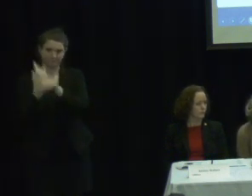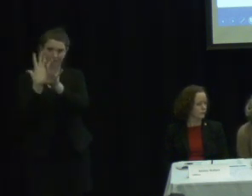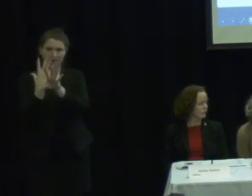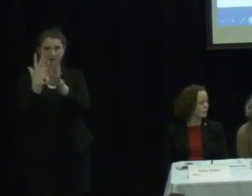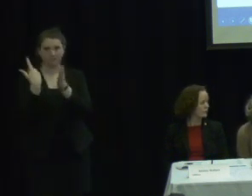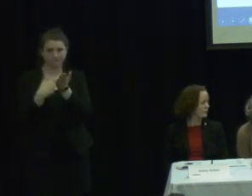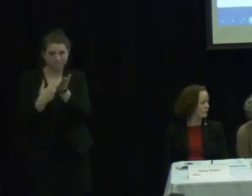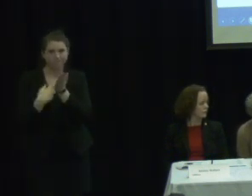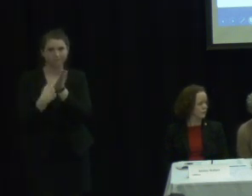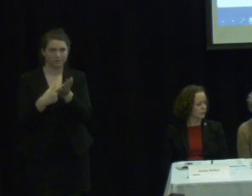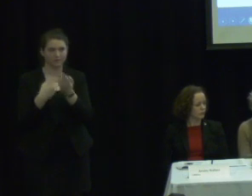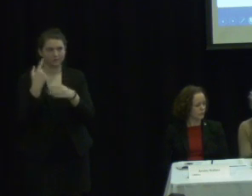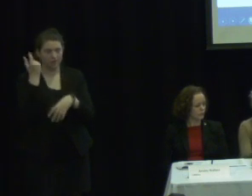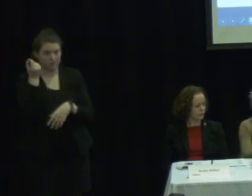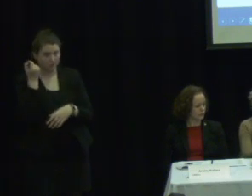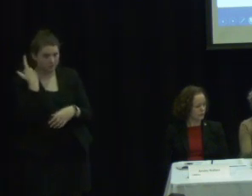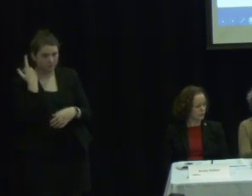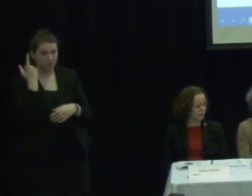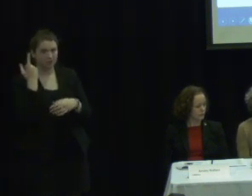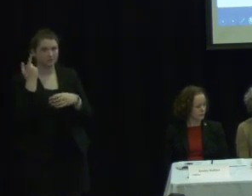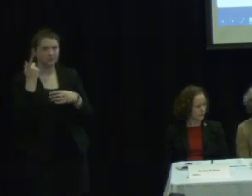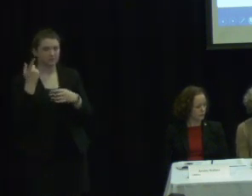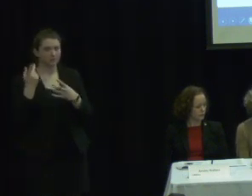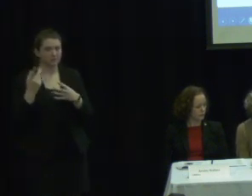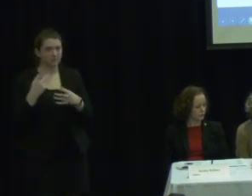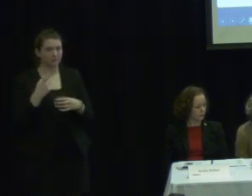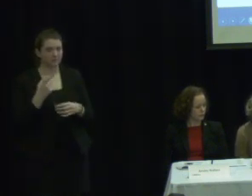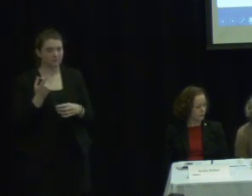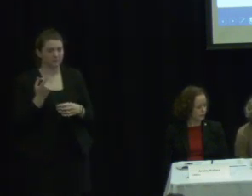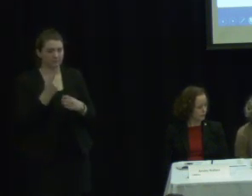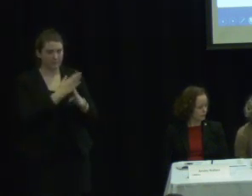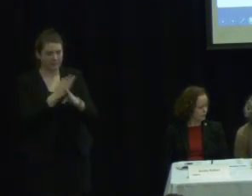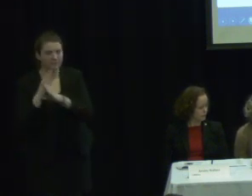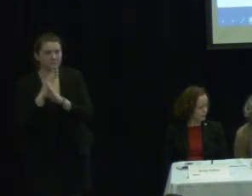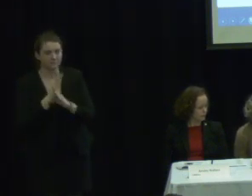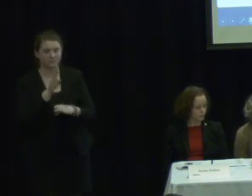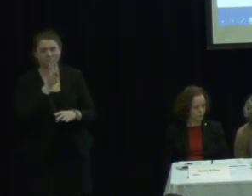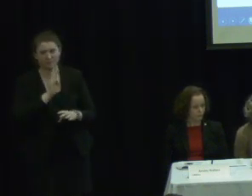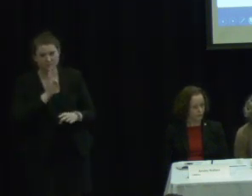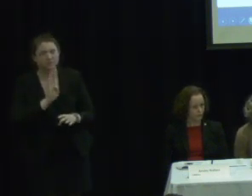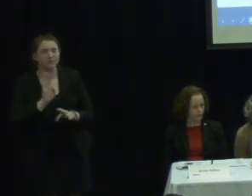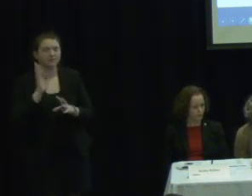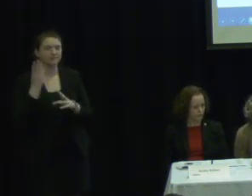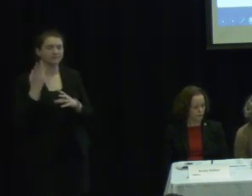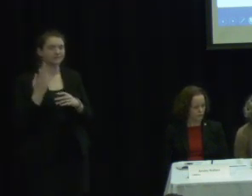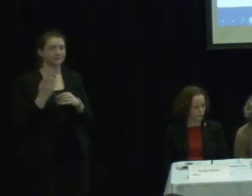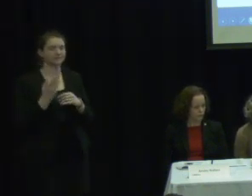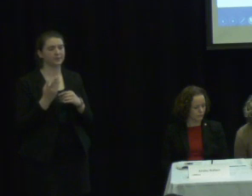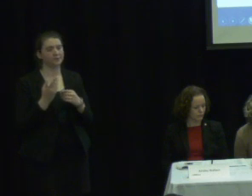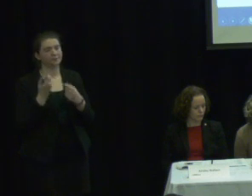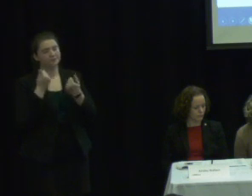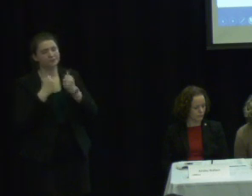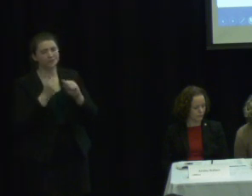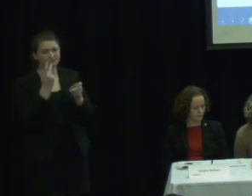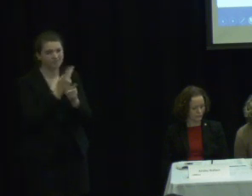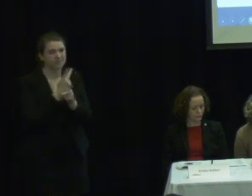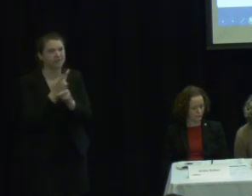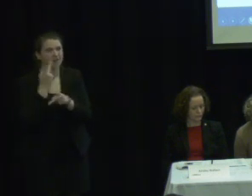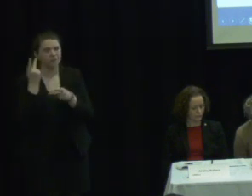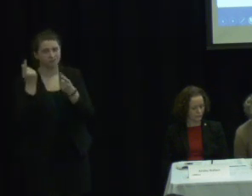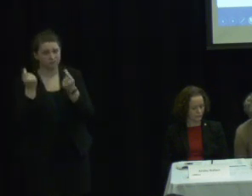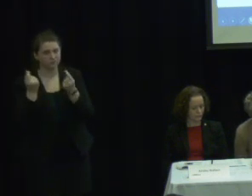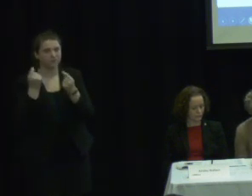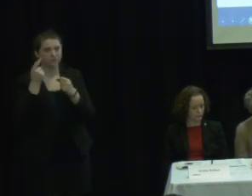better what the move would mean. So we're trying to figure out all of these pieces. That will go to the